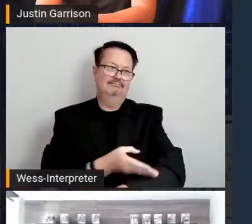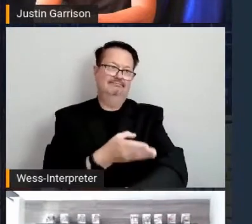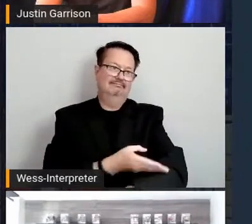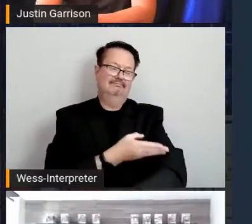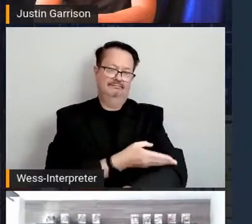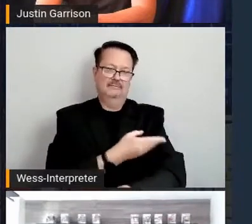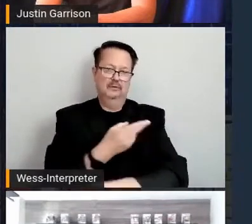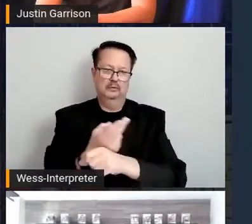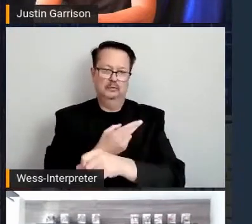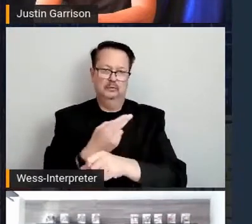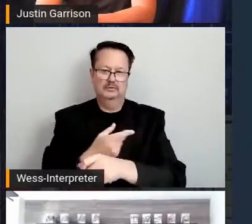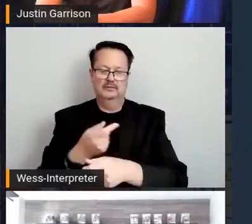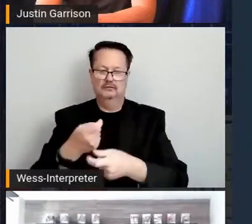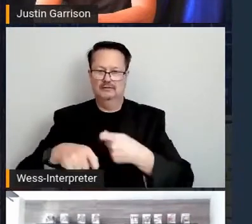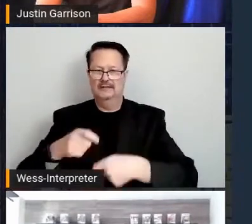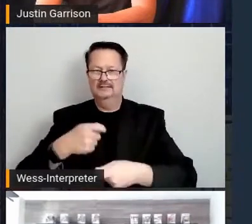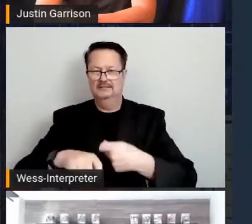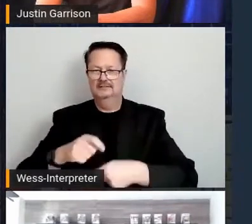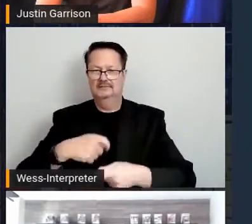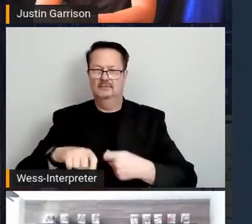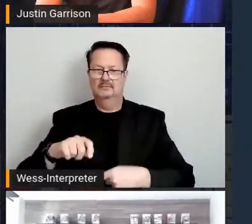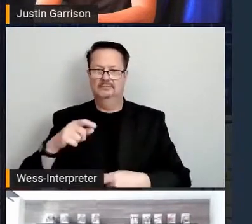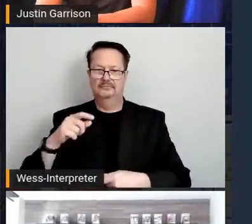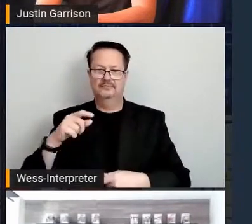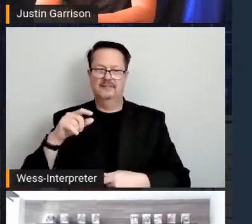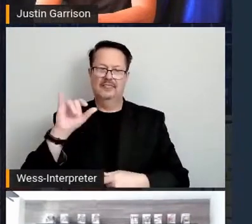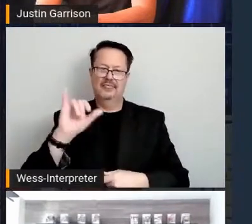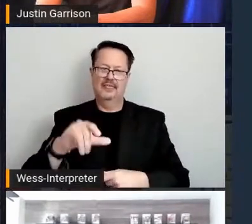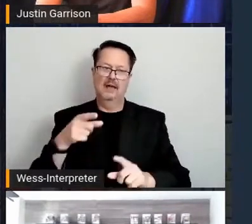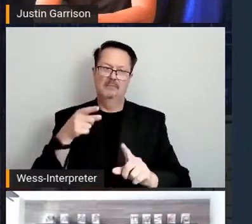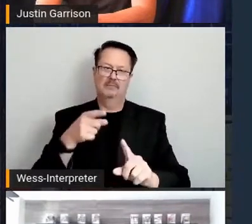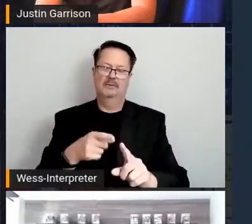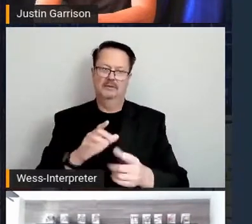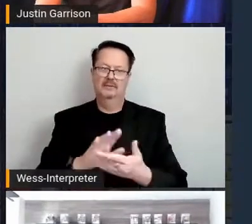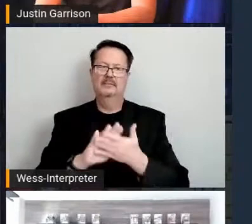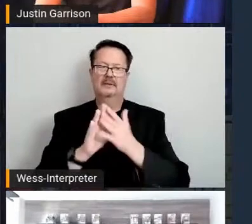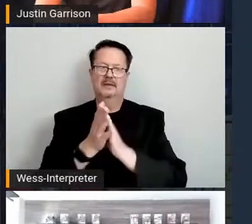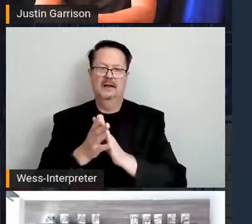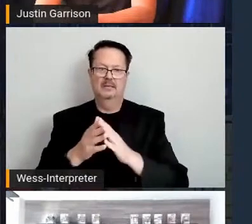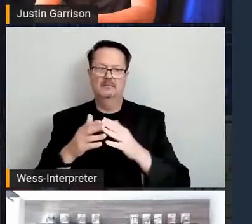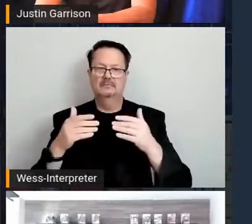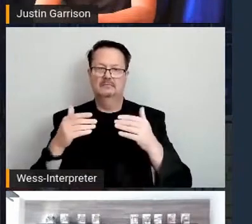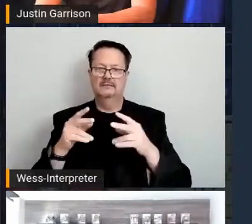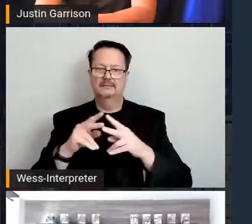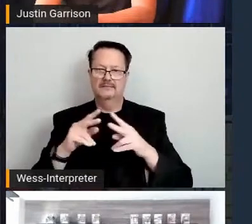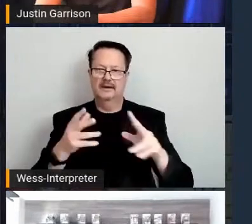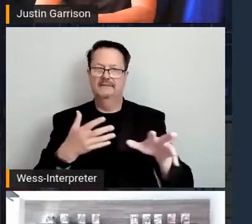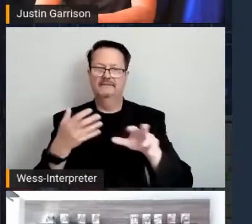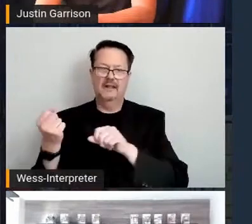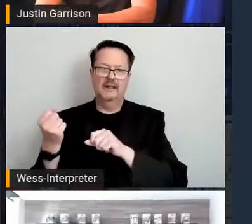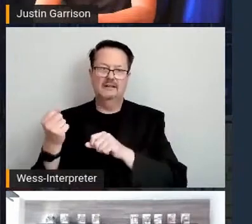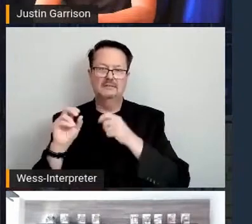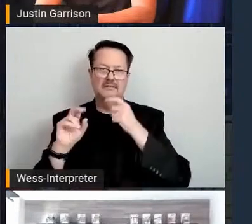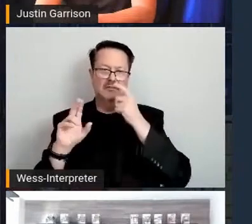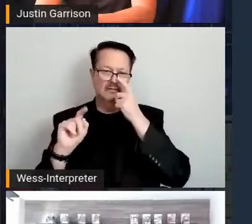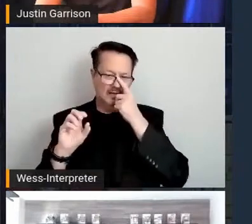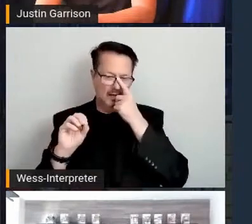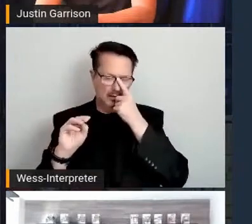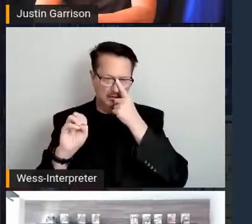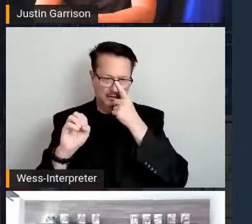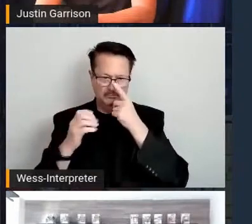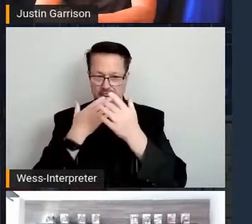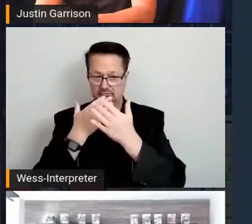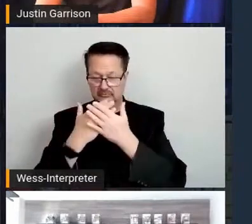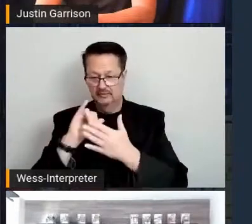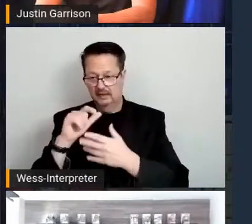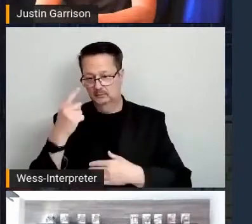this transactional data we're talking about. At that point, it becomes very fast and the uptime is increased. And that's one of the